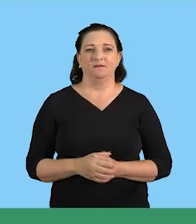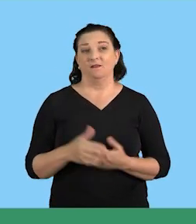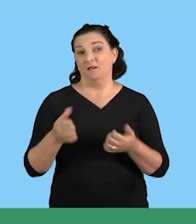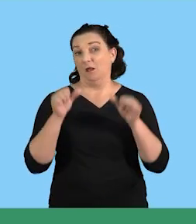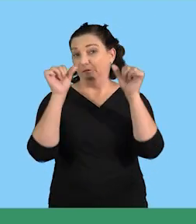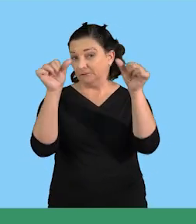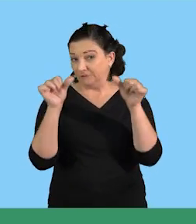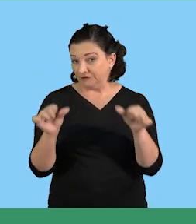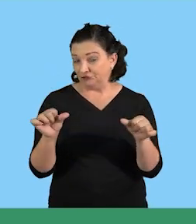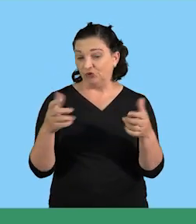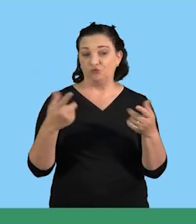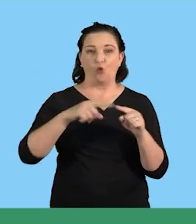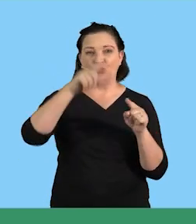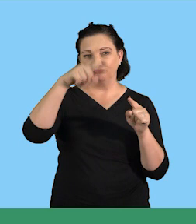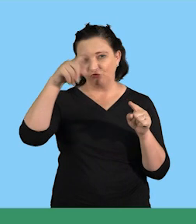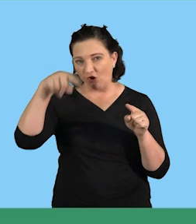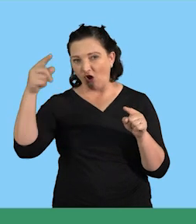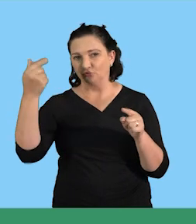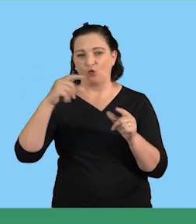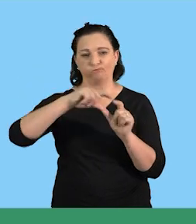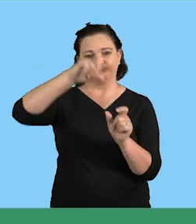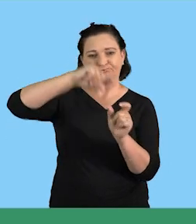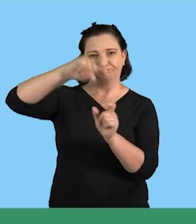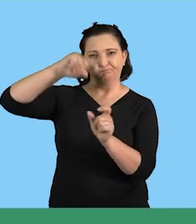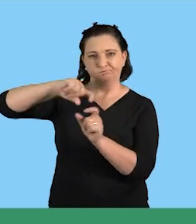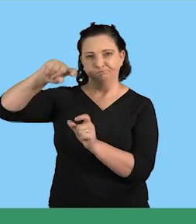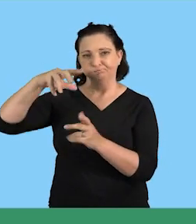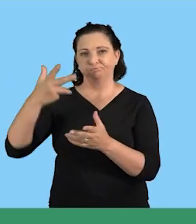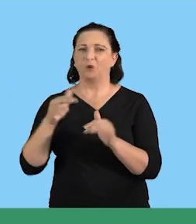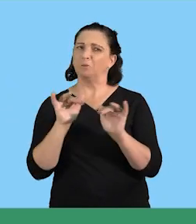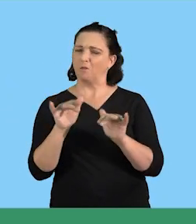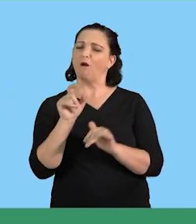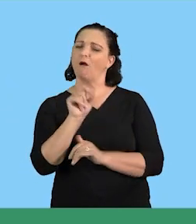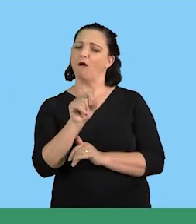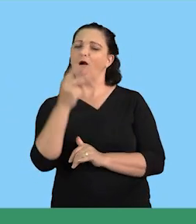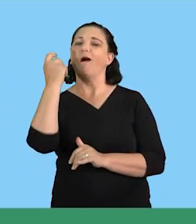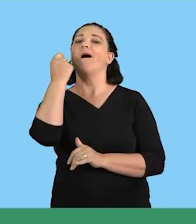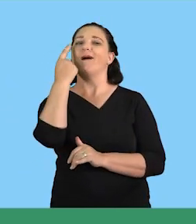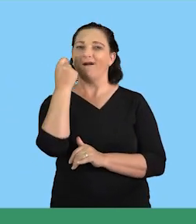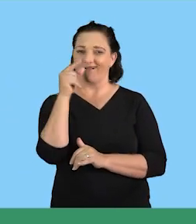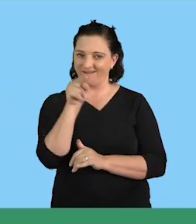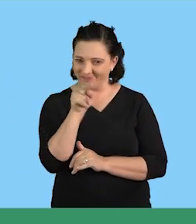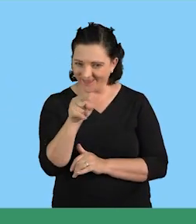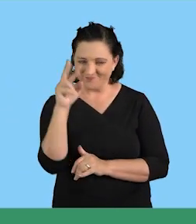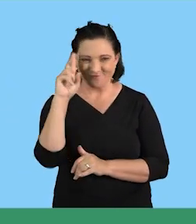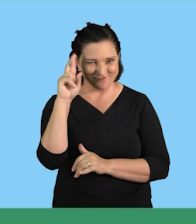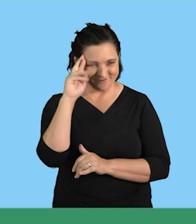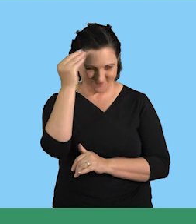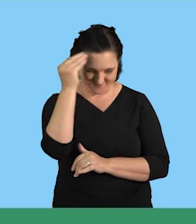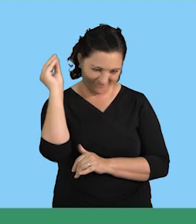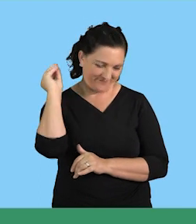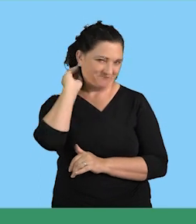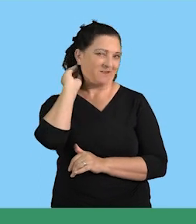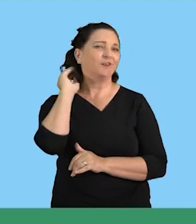such as pictures, charts, and diagrams that help people understand and remember